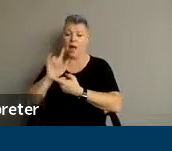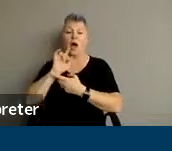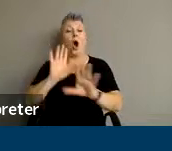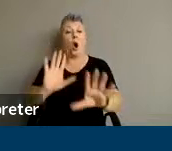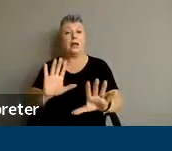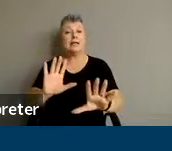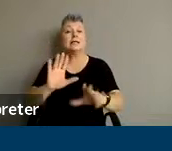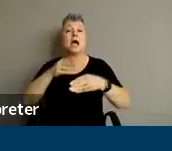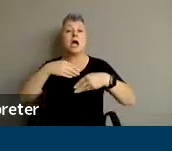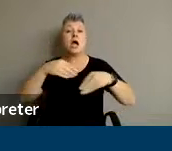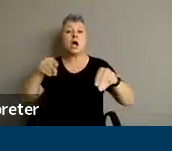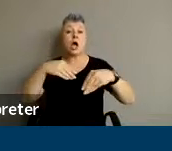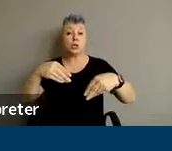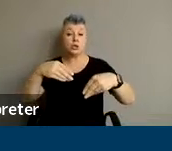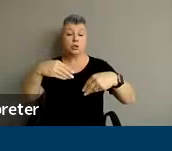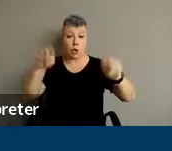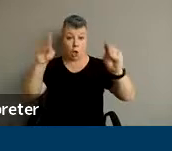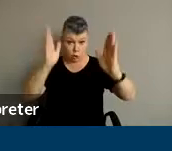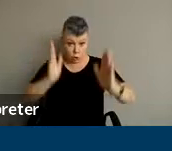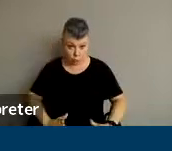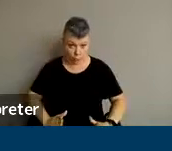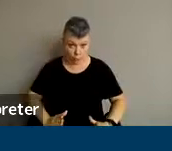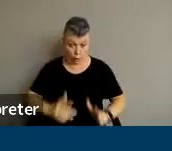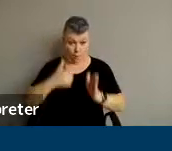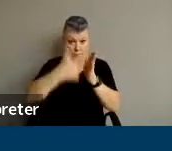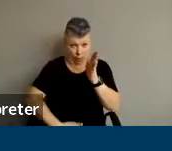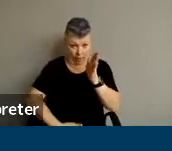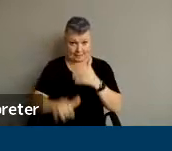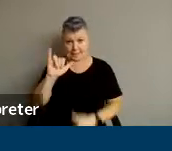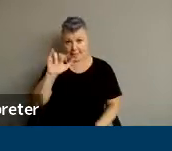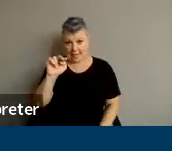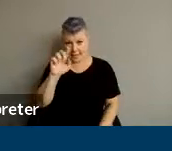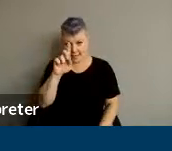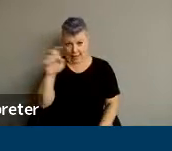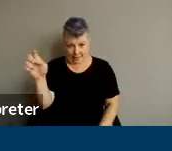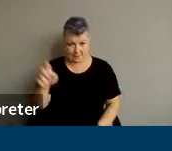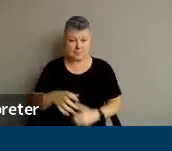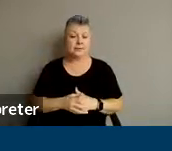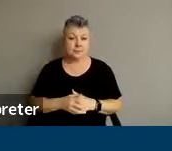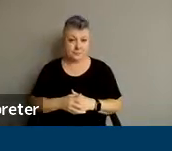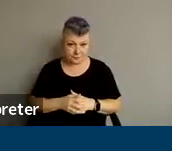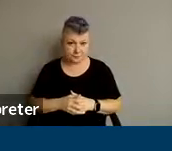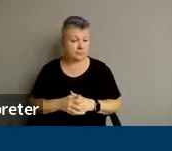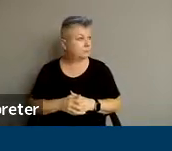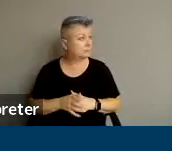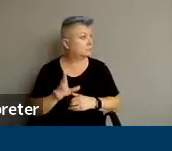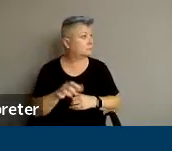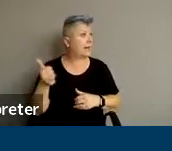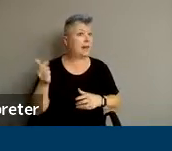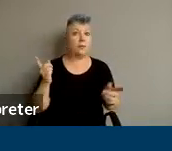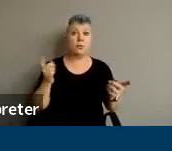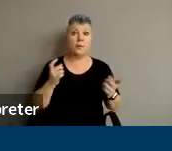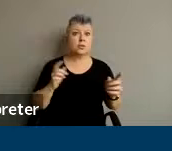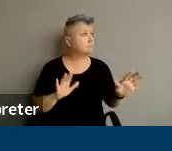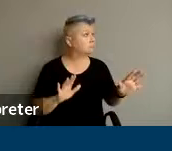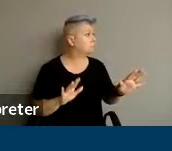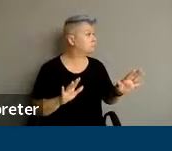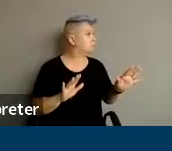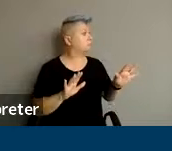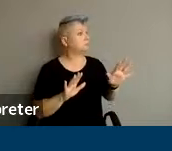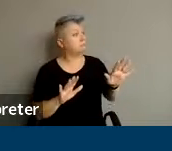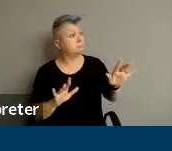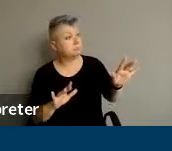have spelled that out. Consumer Price Index. Any other questions or concerns? All right. Just- Oh,